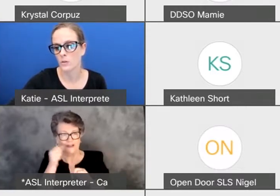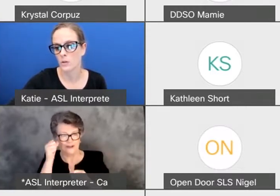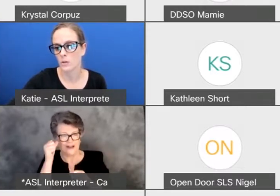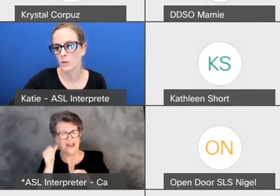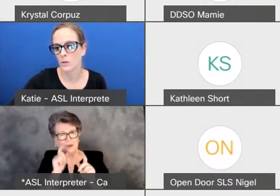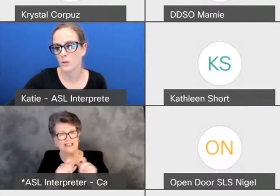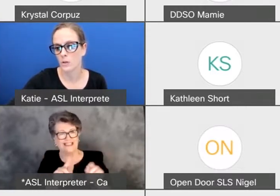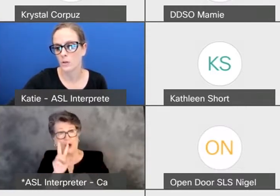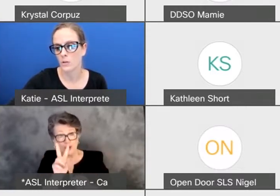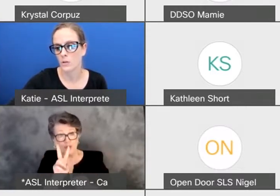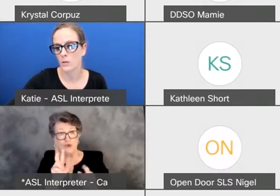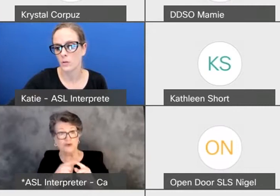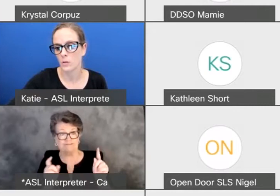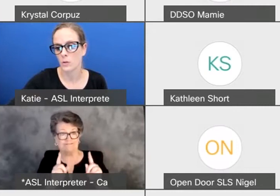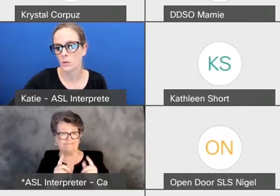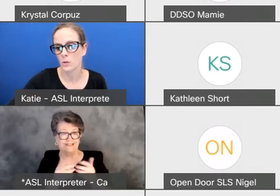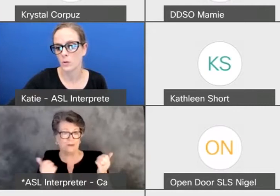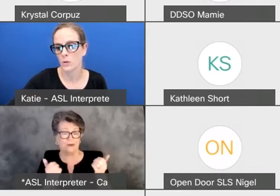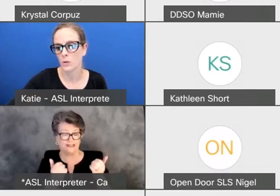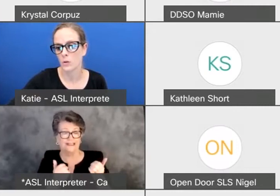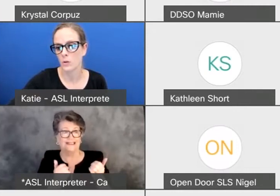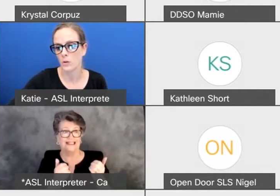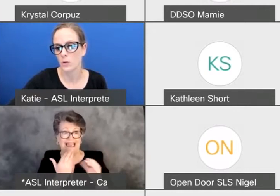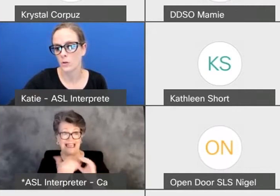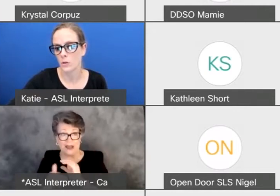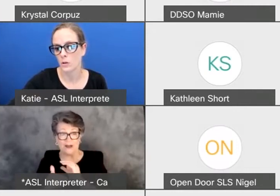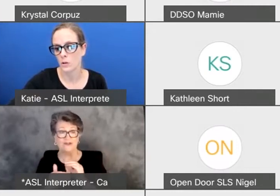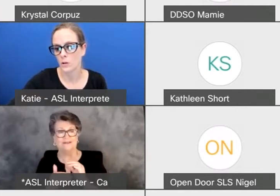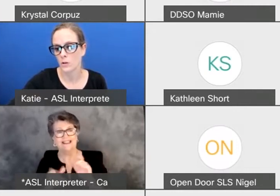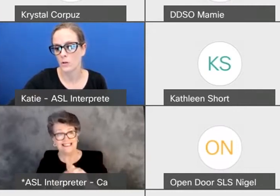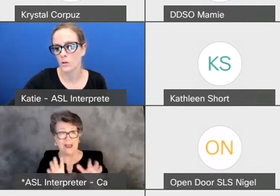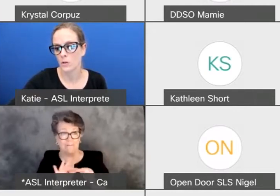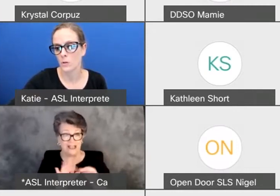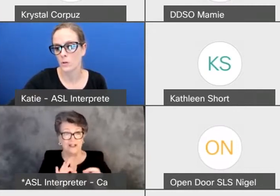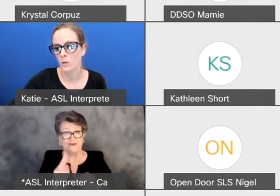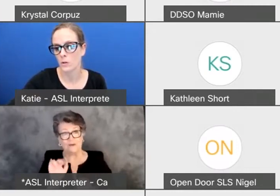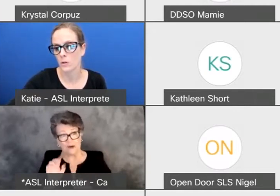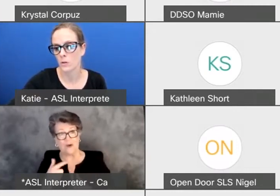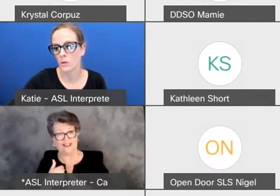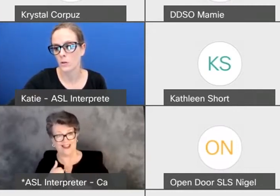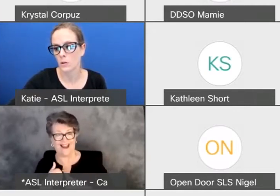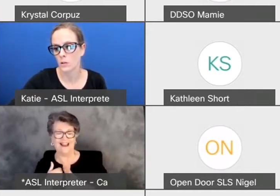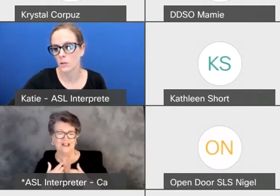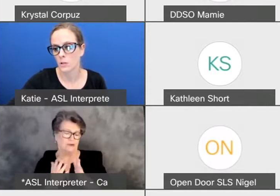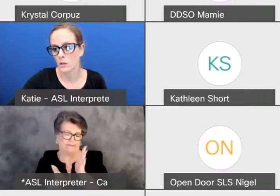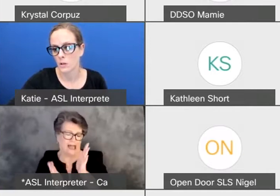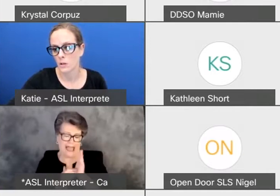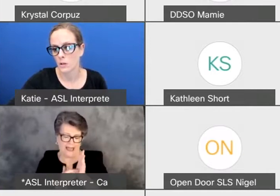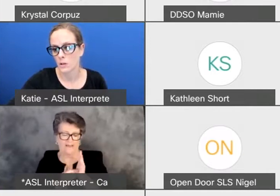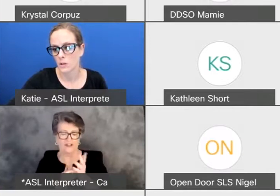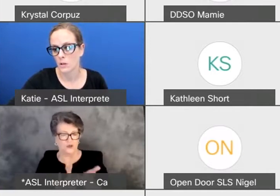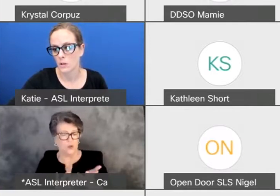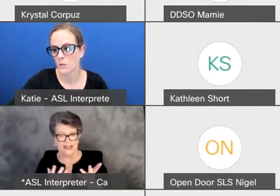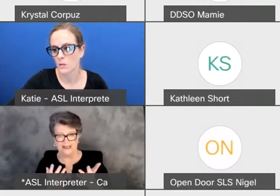2 versions of the same message from Iqbal and I related to the rate study. So just, again, wanting to hear